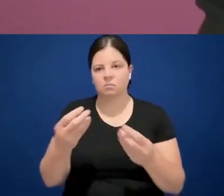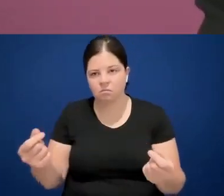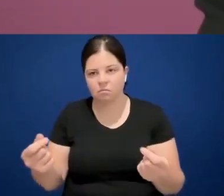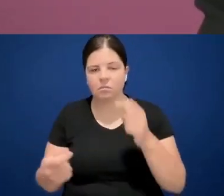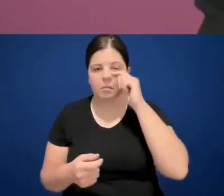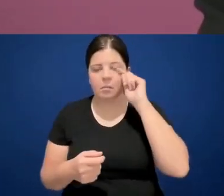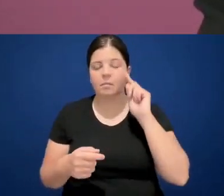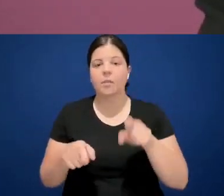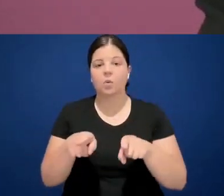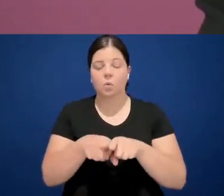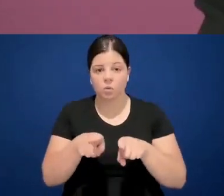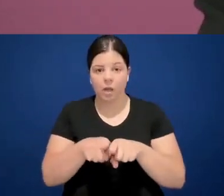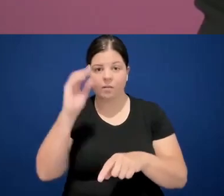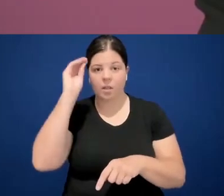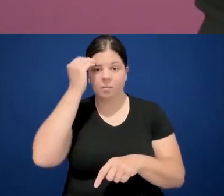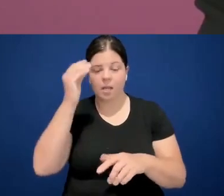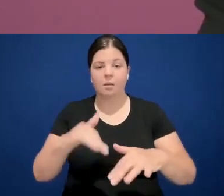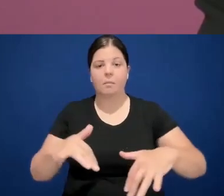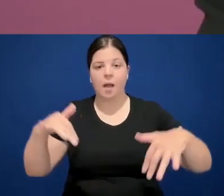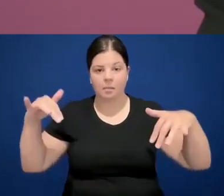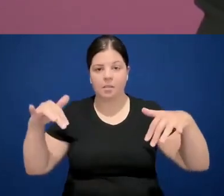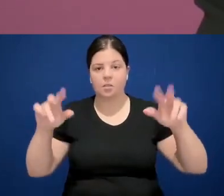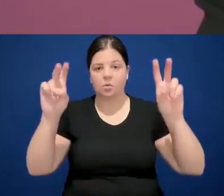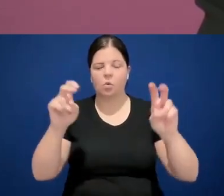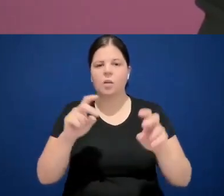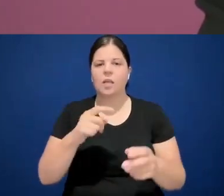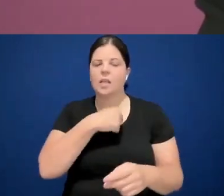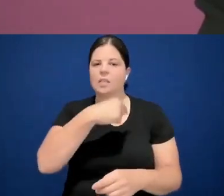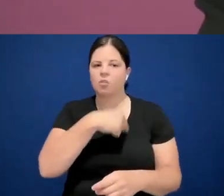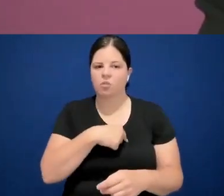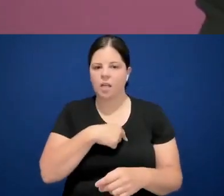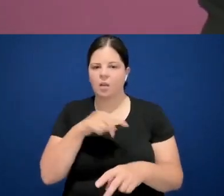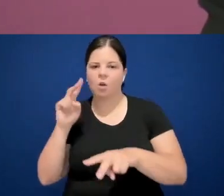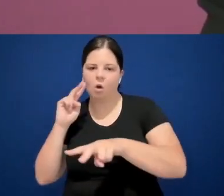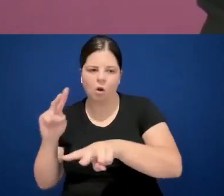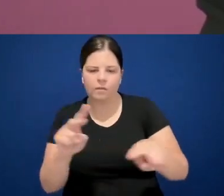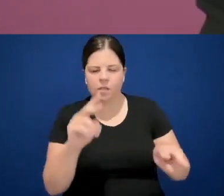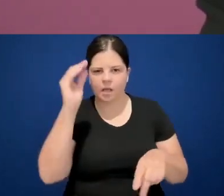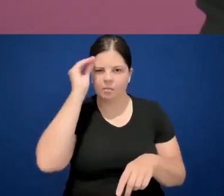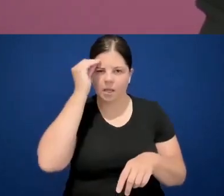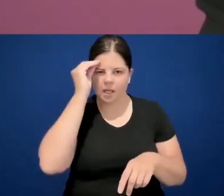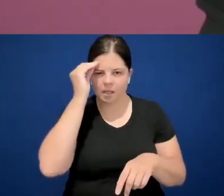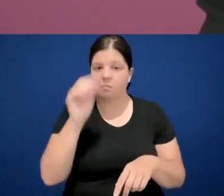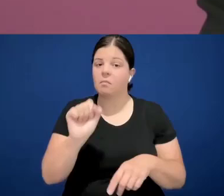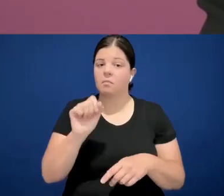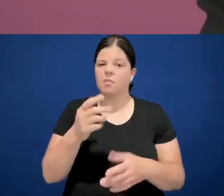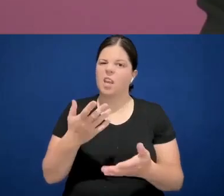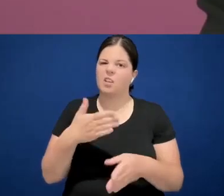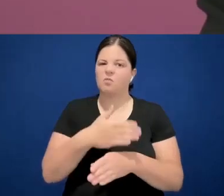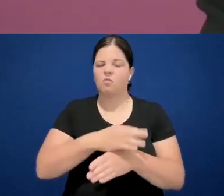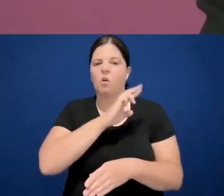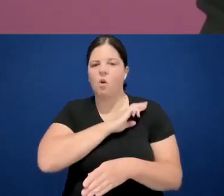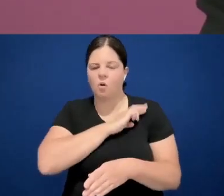that, there's a committee of Parliament called the Integrity Oversight Committee, who have a role, again, of oversighting the performance of the Victorian